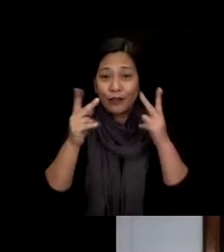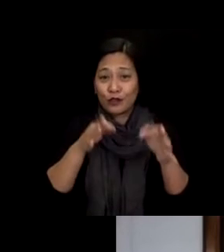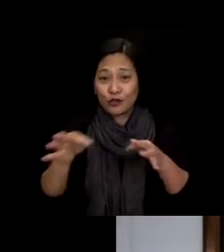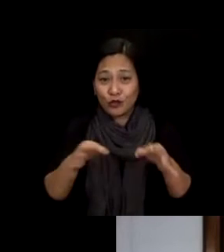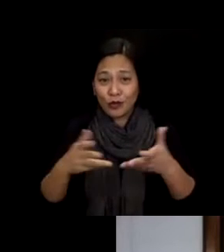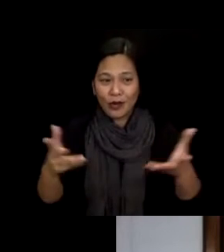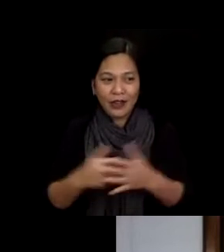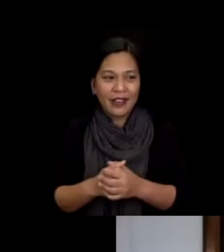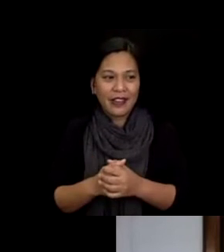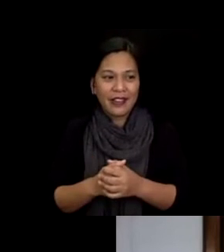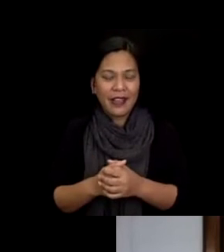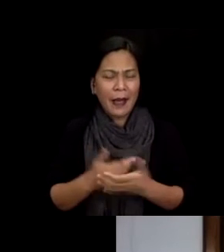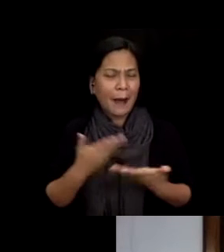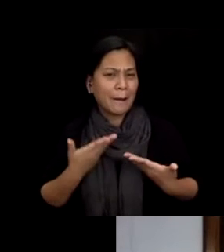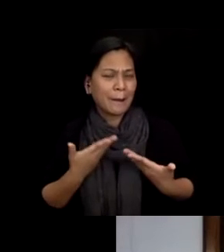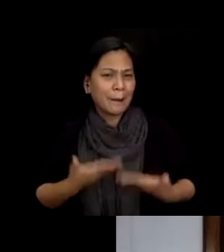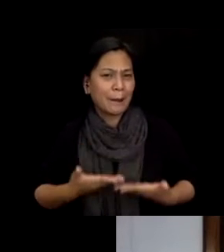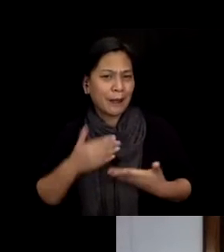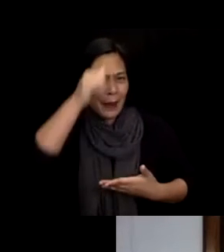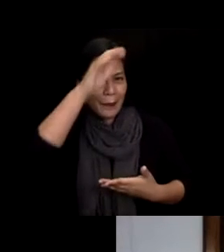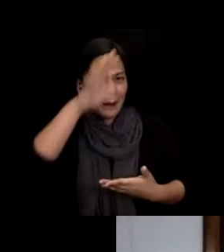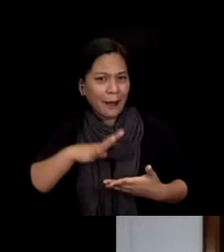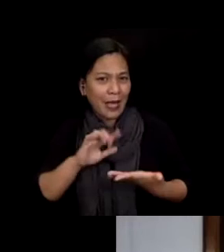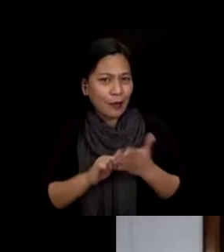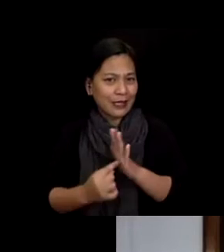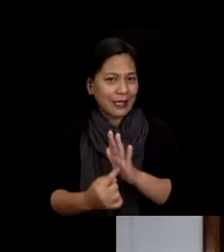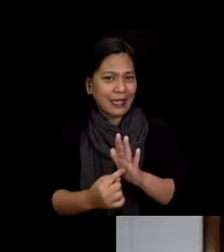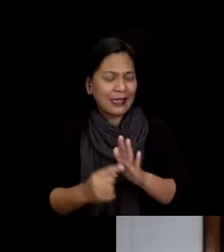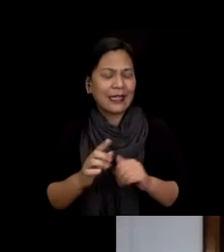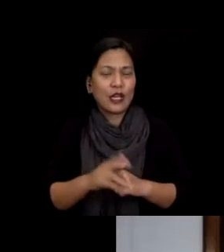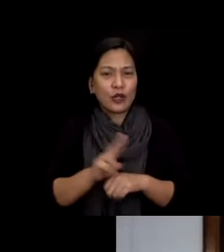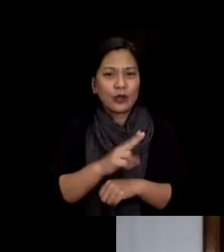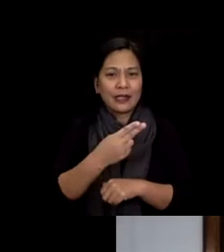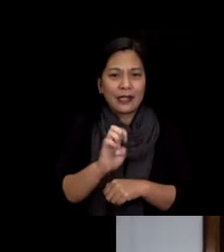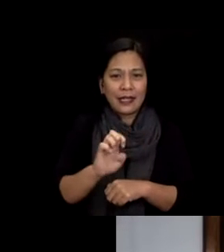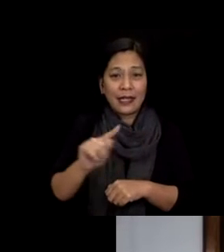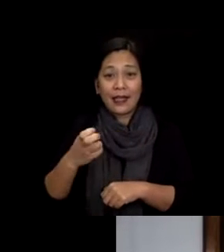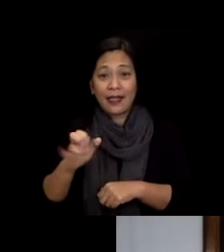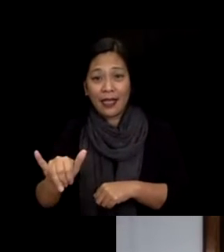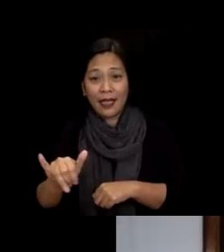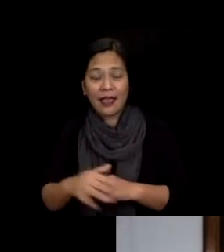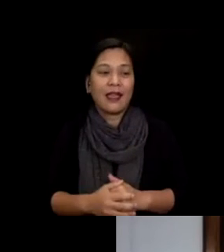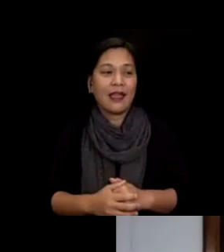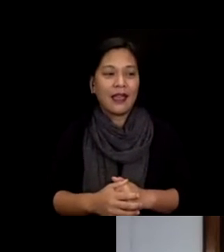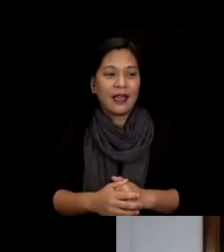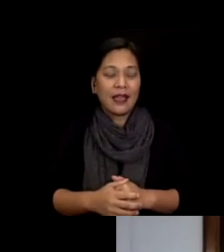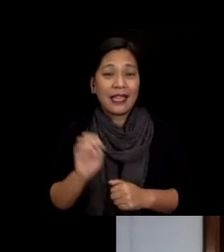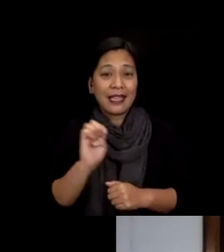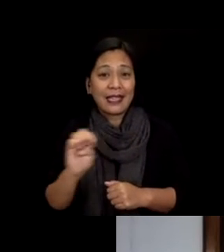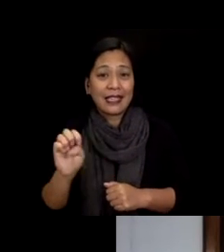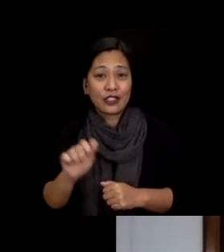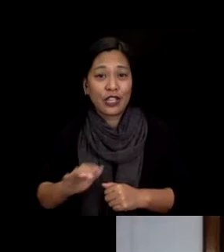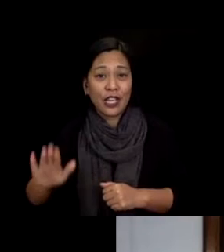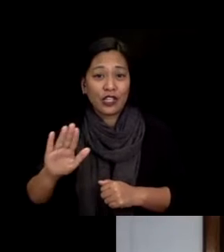I'm someone who's male presenting. I use he or they pronouns. I'm an East Asian